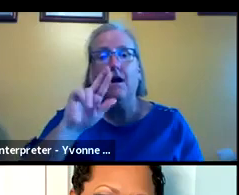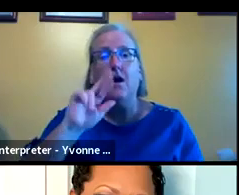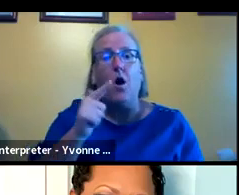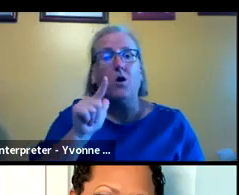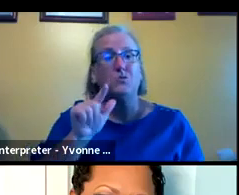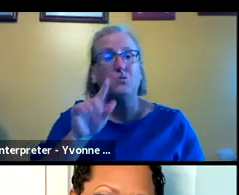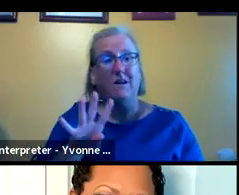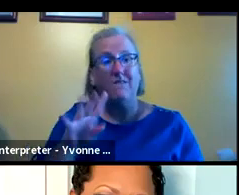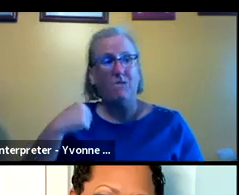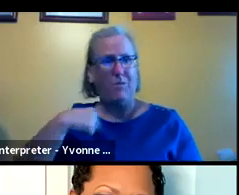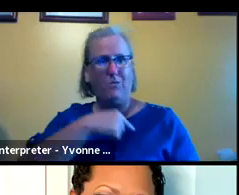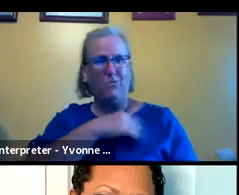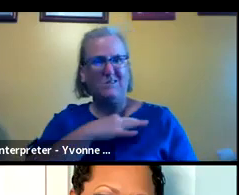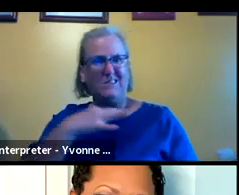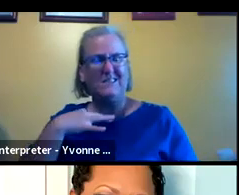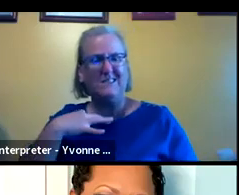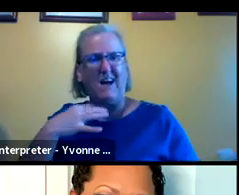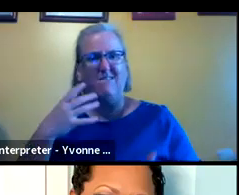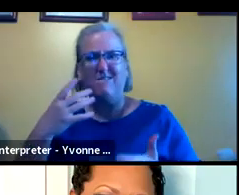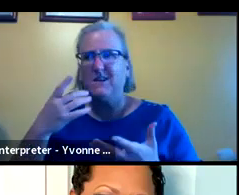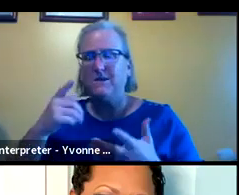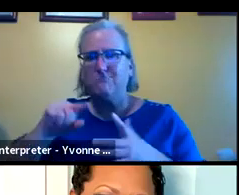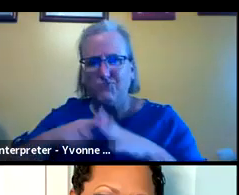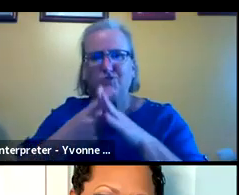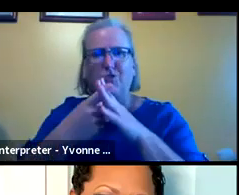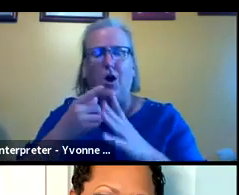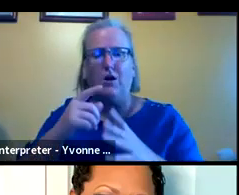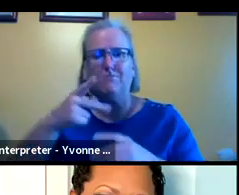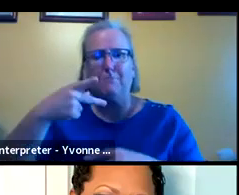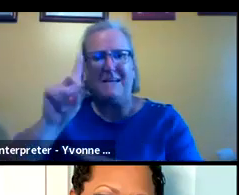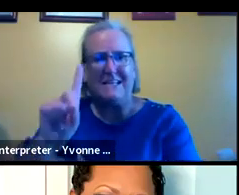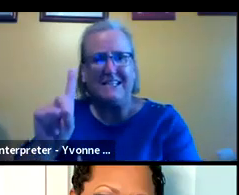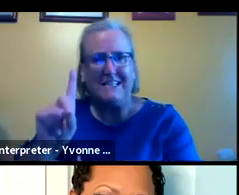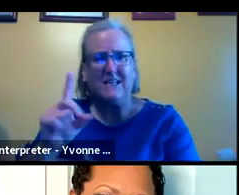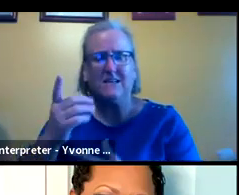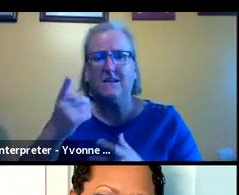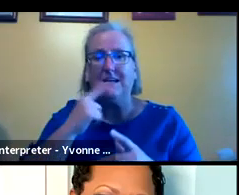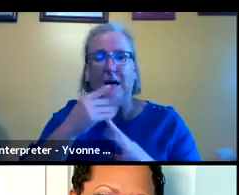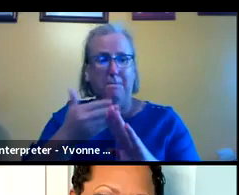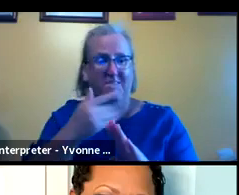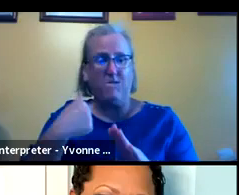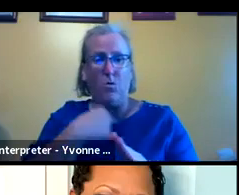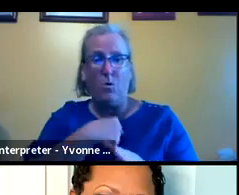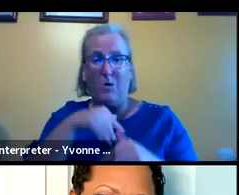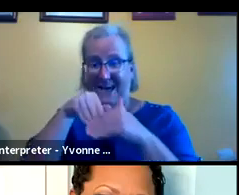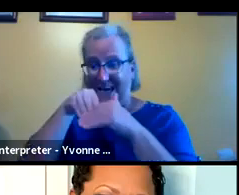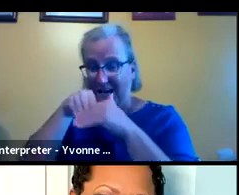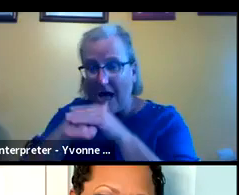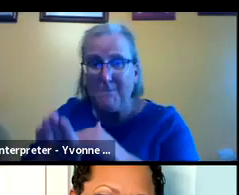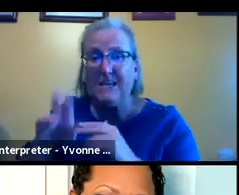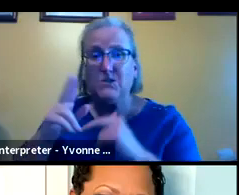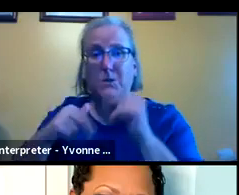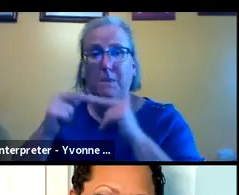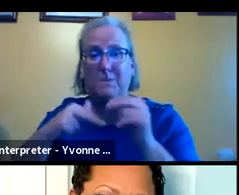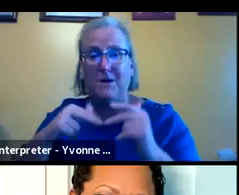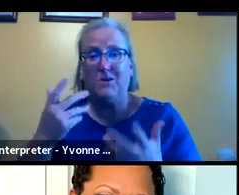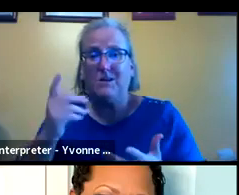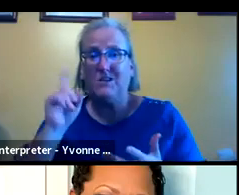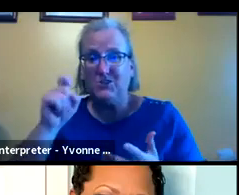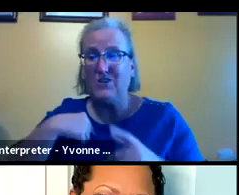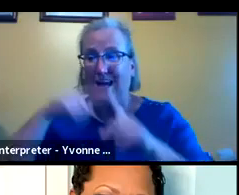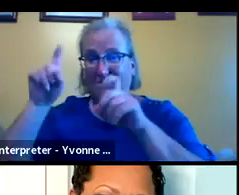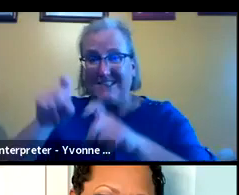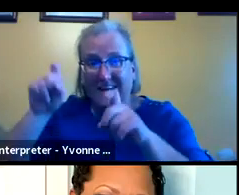professional development and preparations for the new school year. Before they walk into the buildings, there should be testing, physical modifications